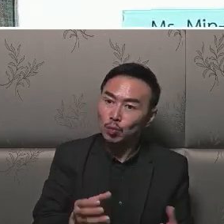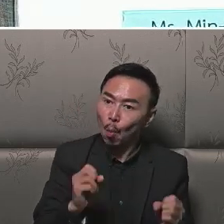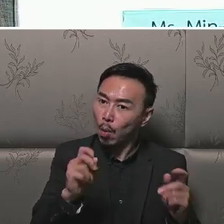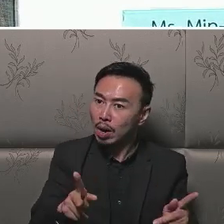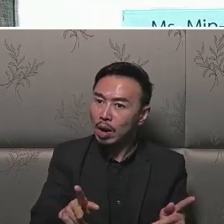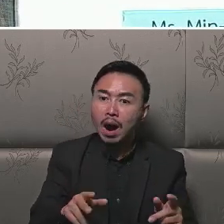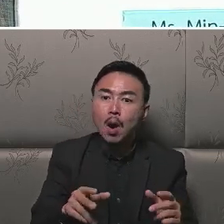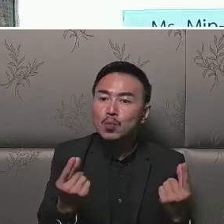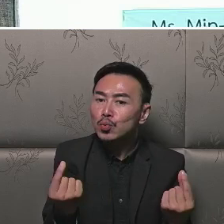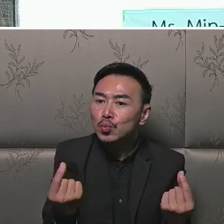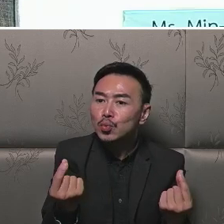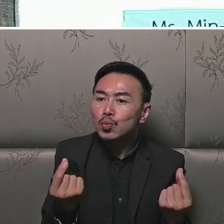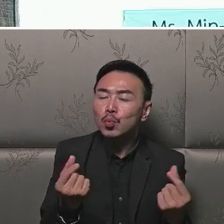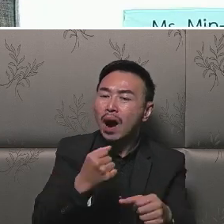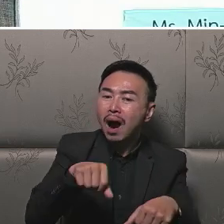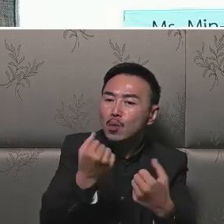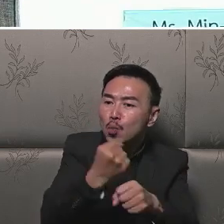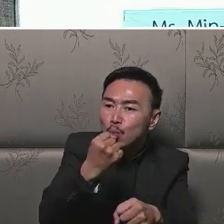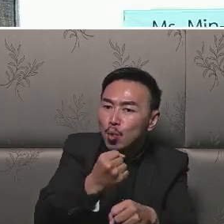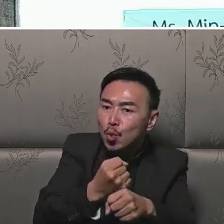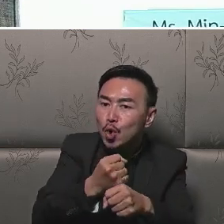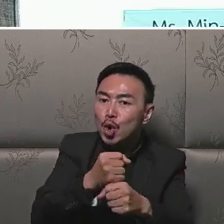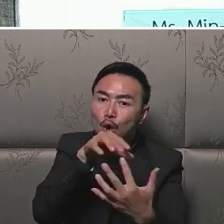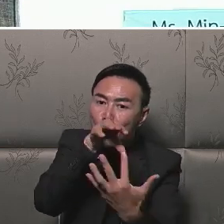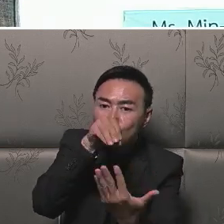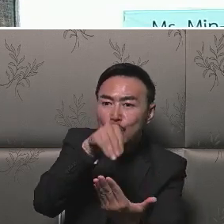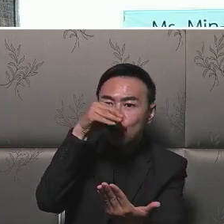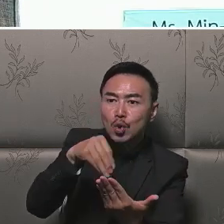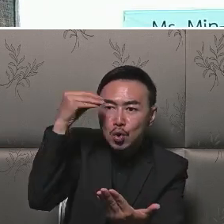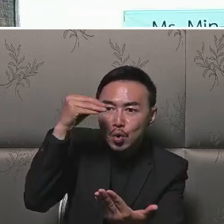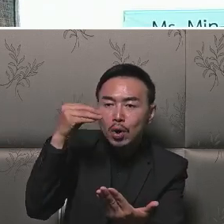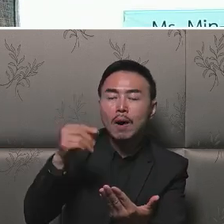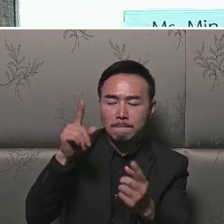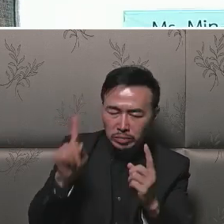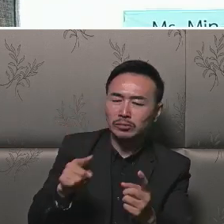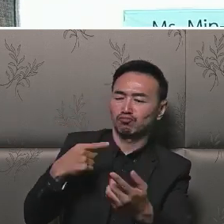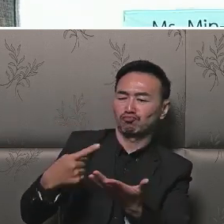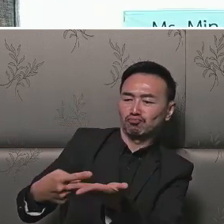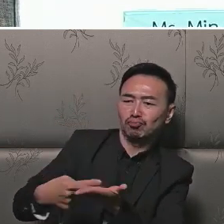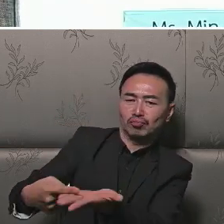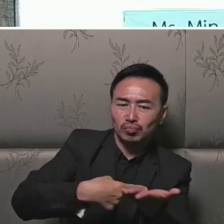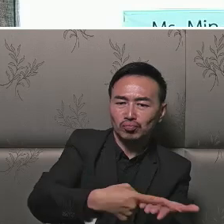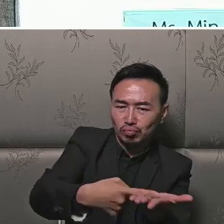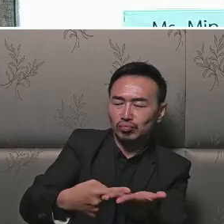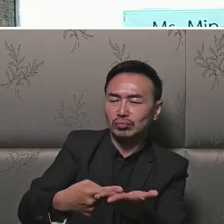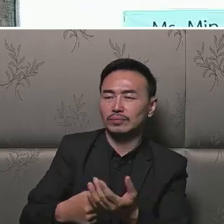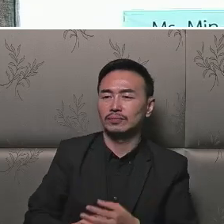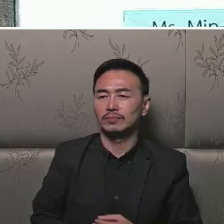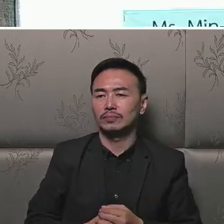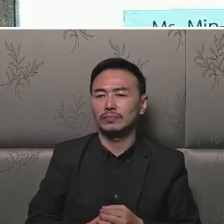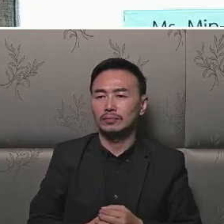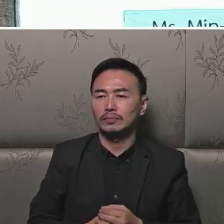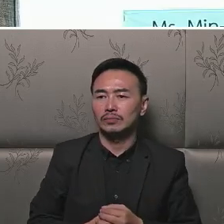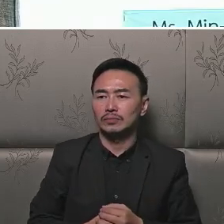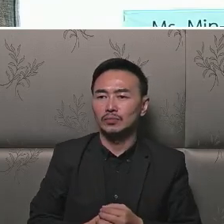we need to consider which approaches are applicable to a specific